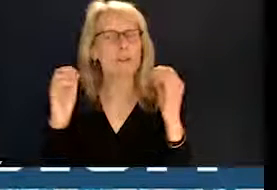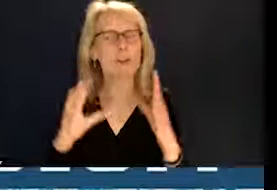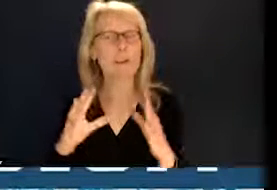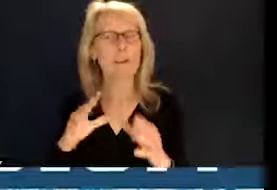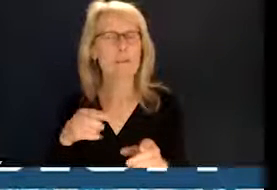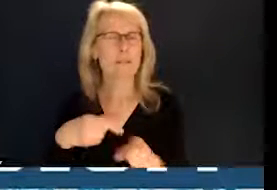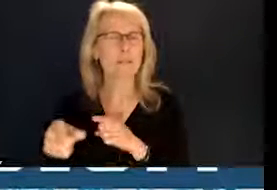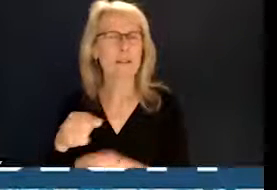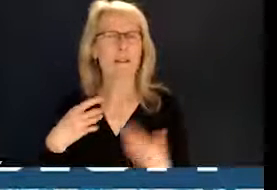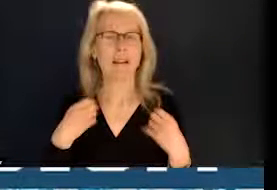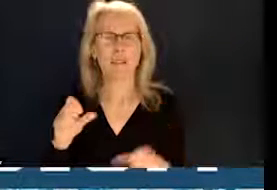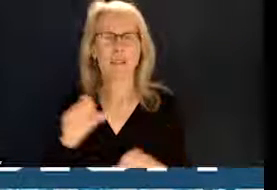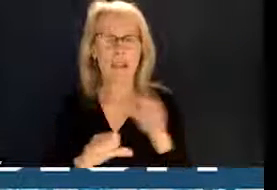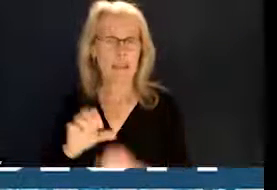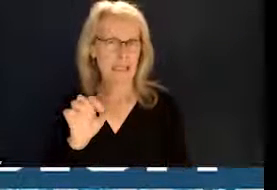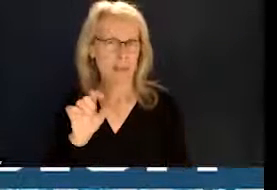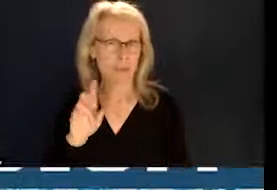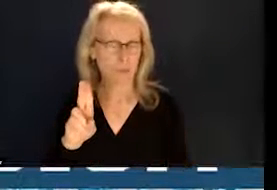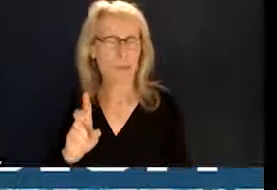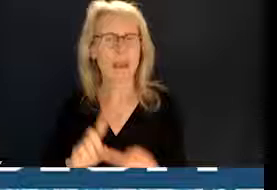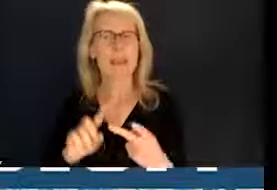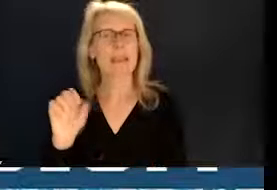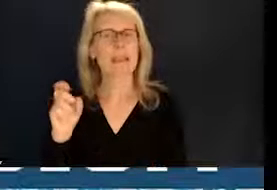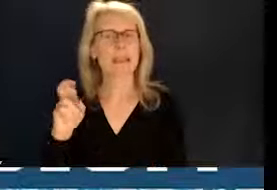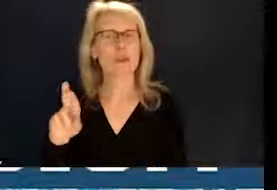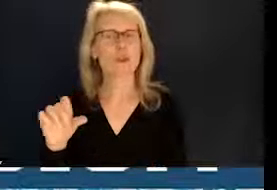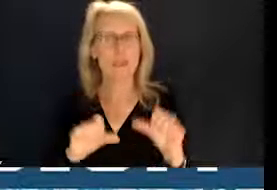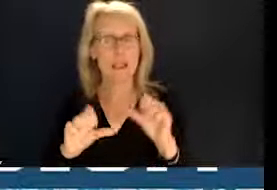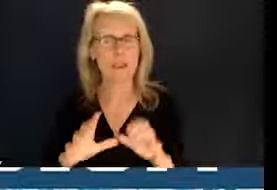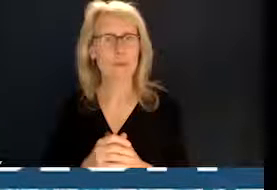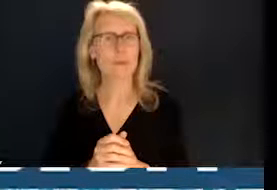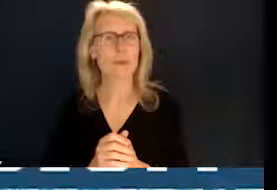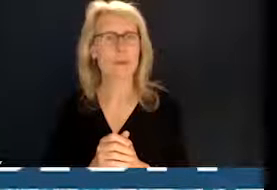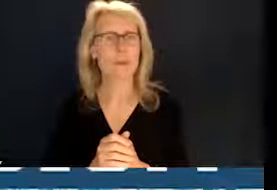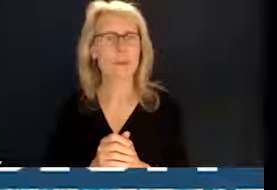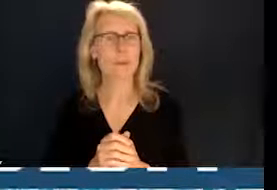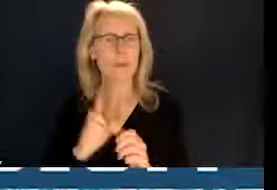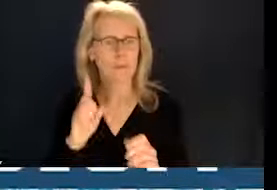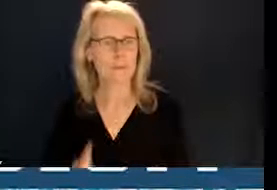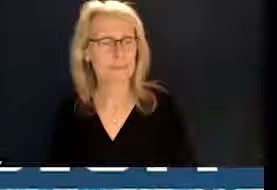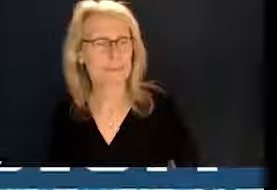Fraser University and a senior scientist. I'm coming through my own laptop.